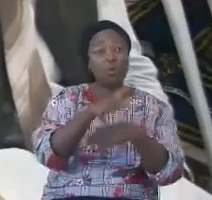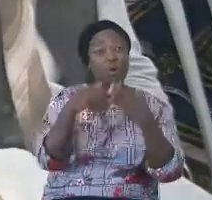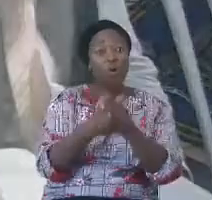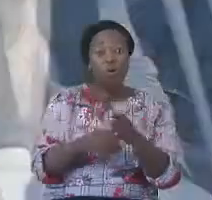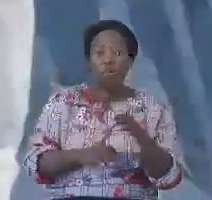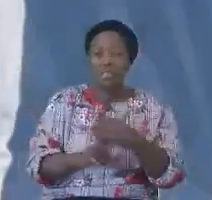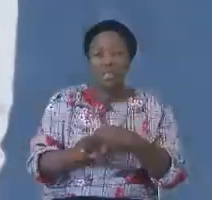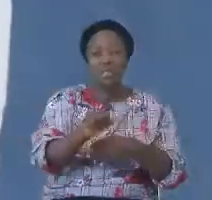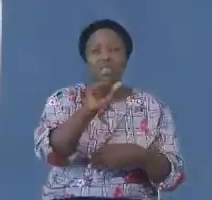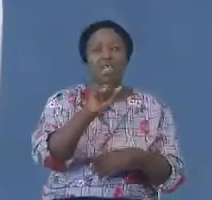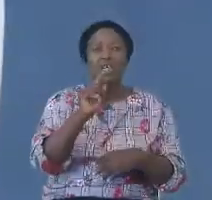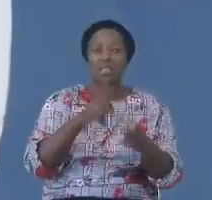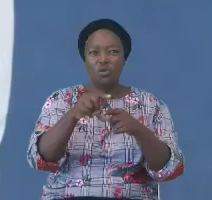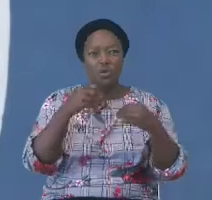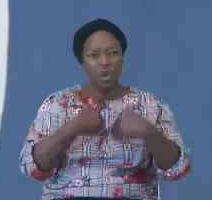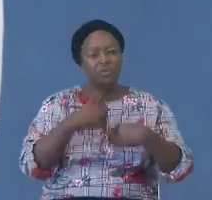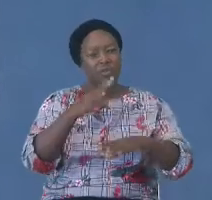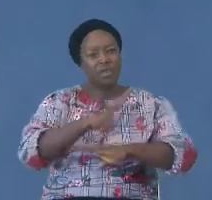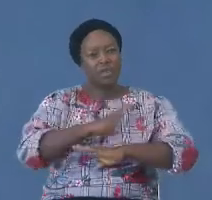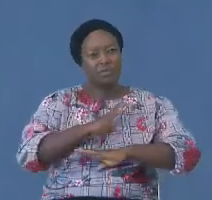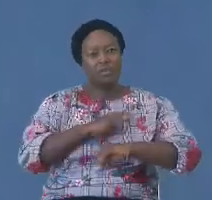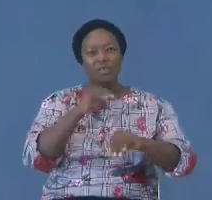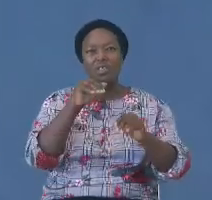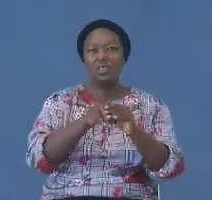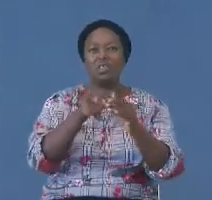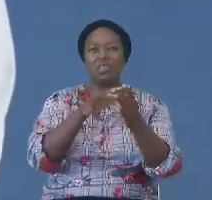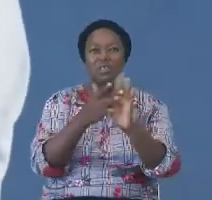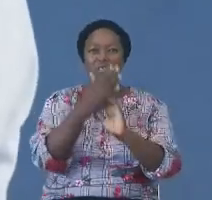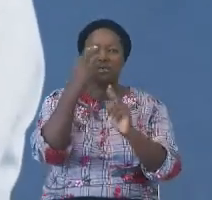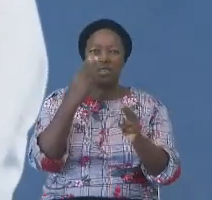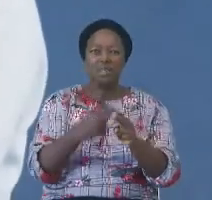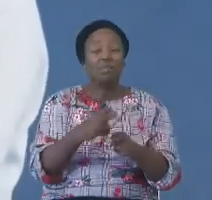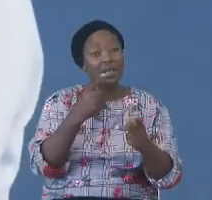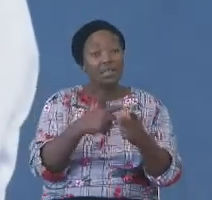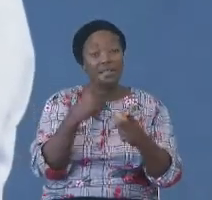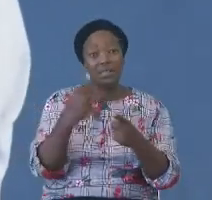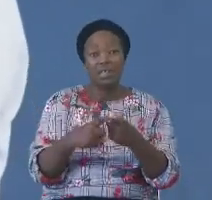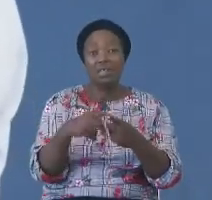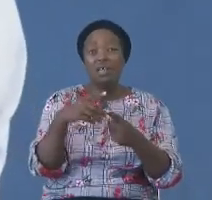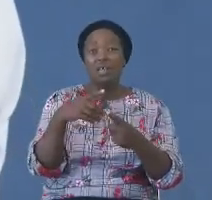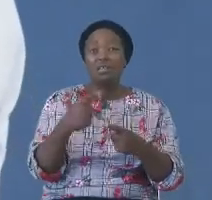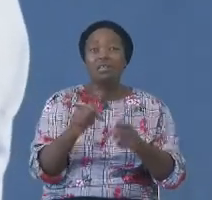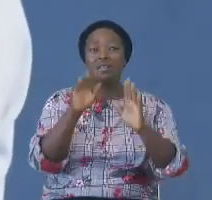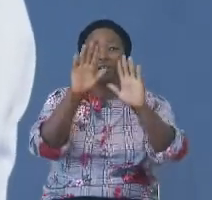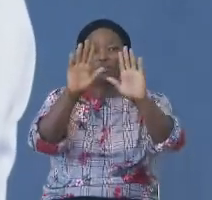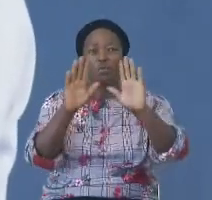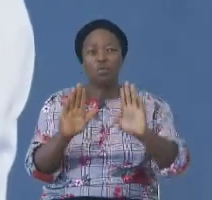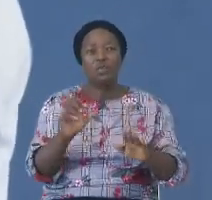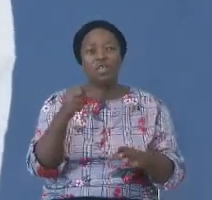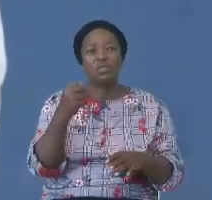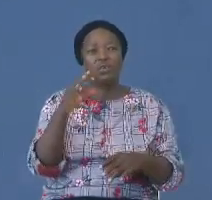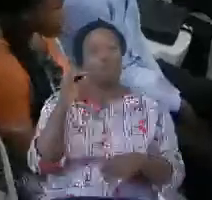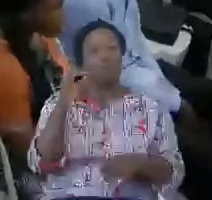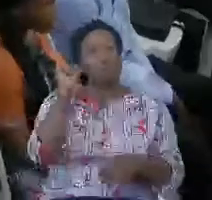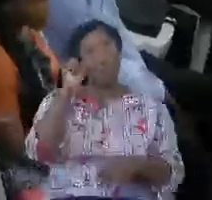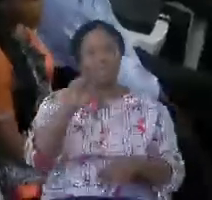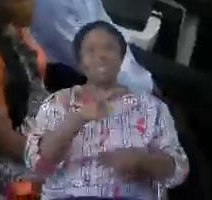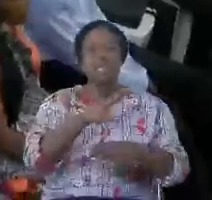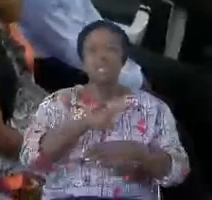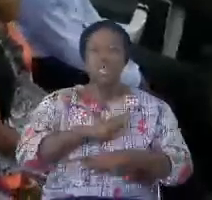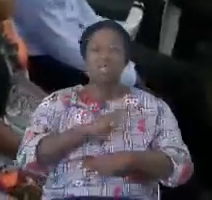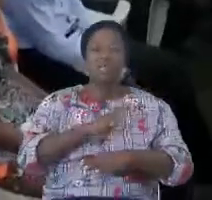and then all through eternity you'll have satisfaction in jesus name and